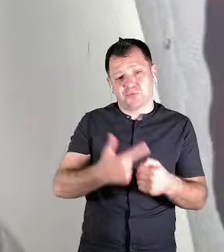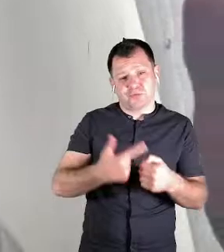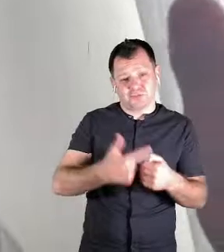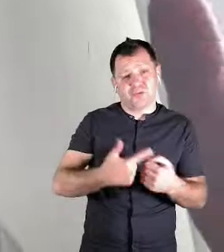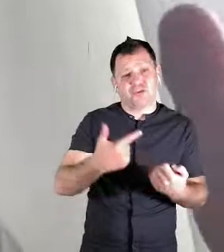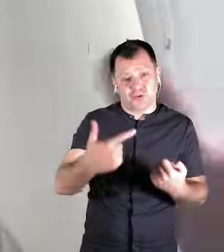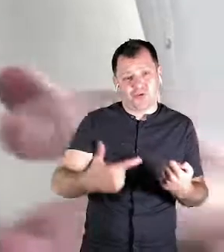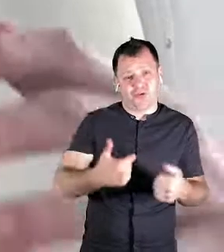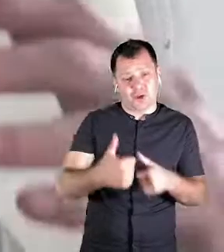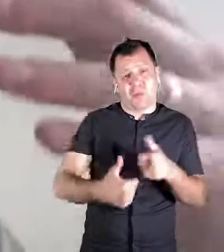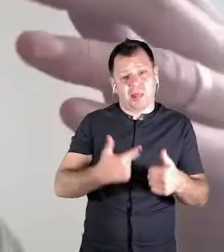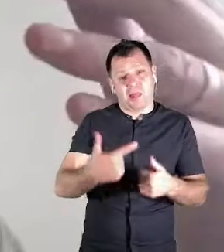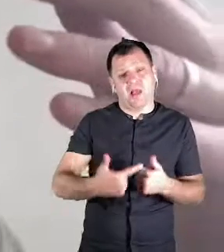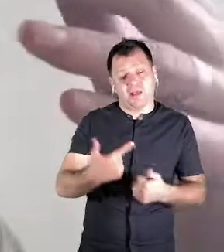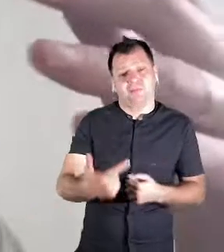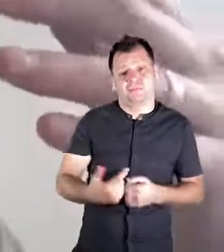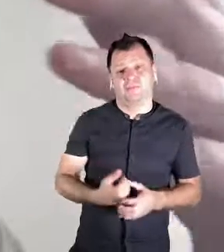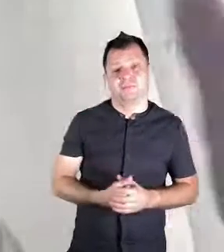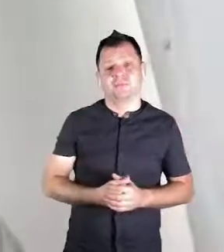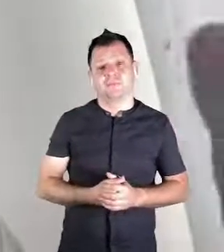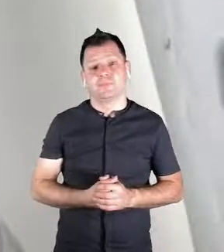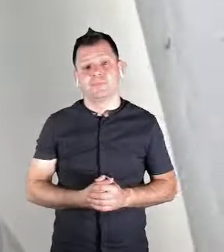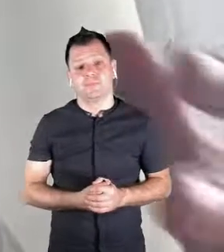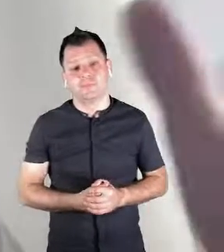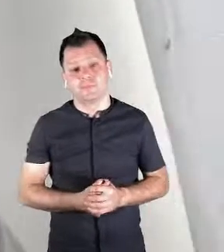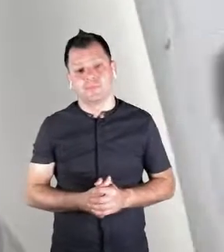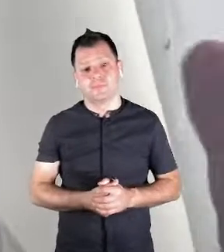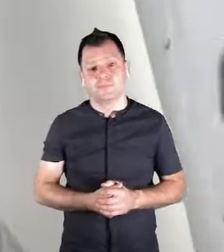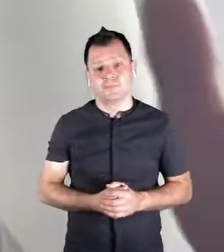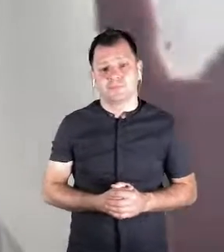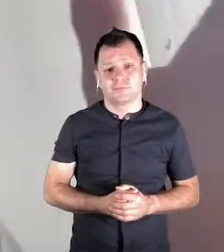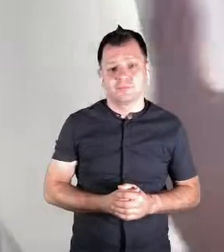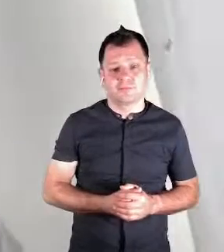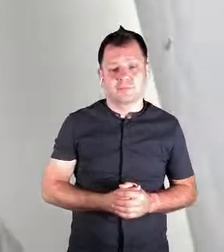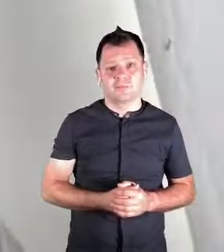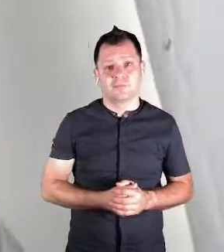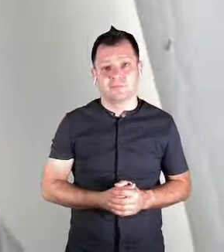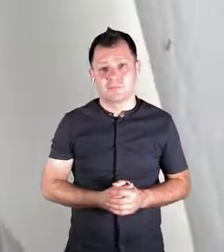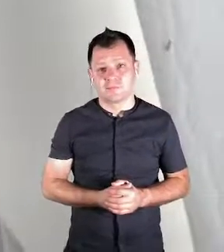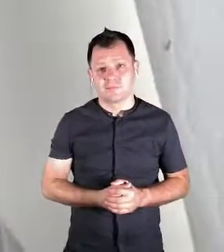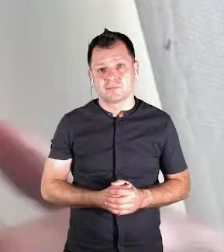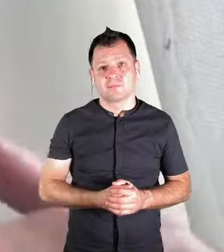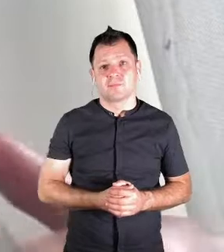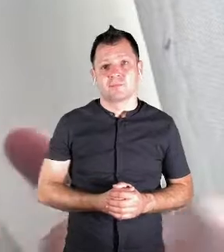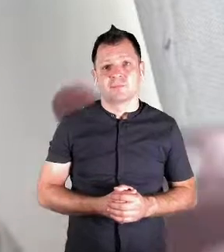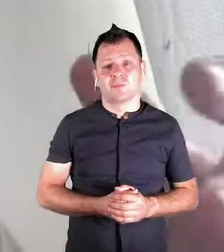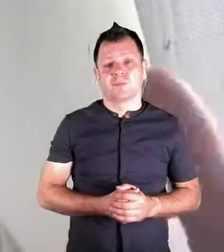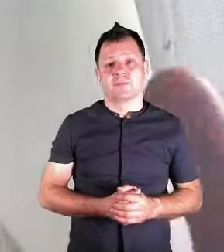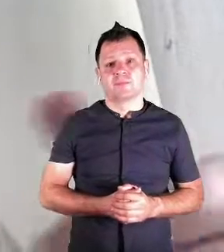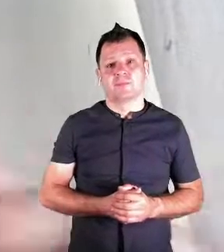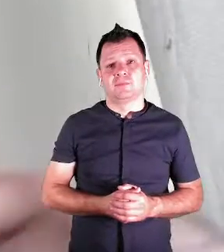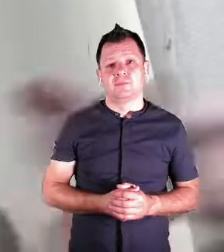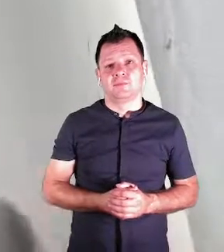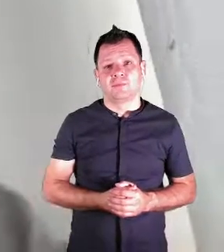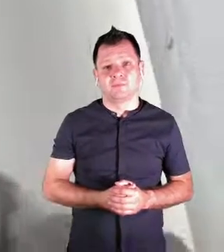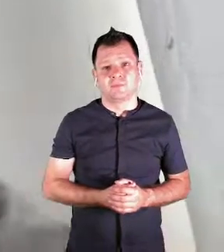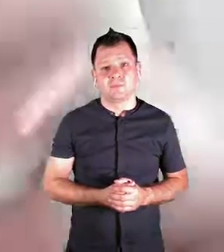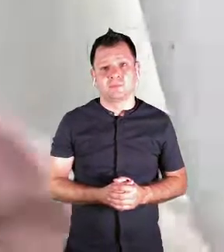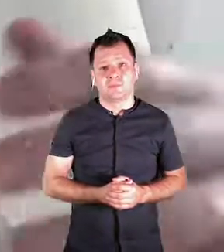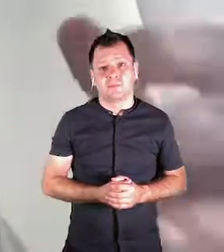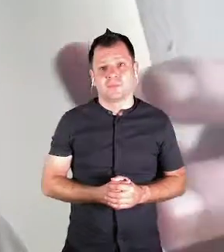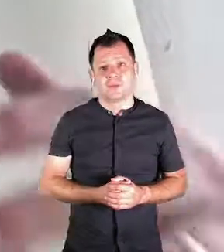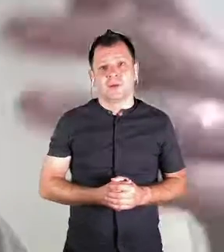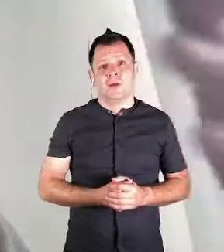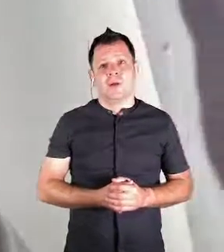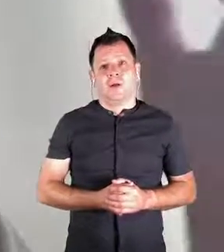demolished, I think 2,000 or something like that, the old railway buildings, and they are scattered all around